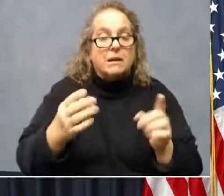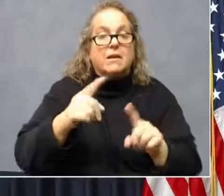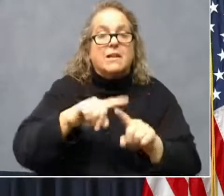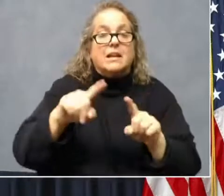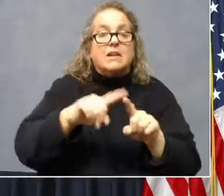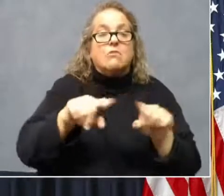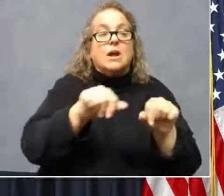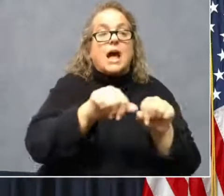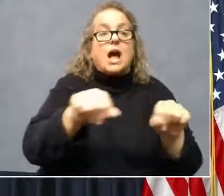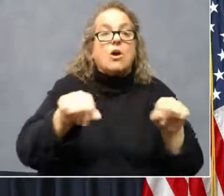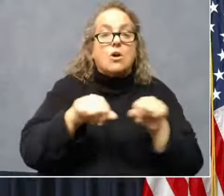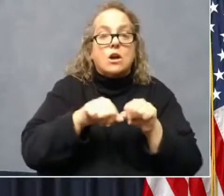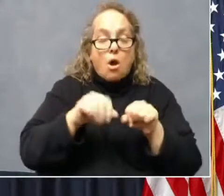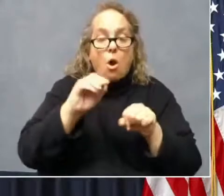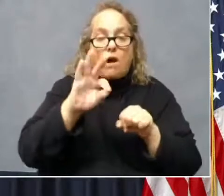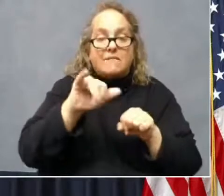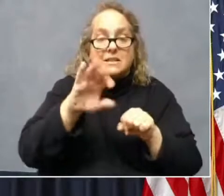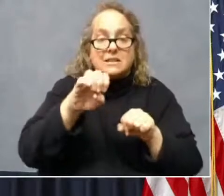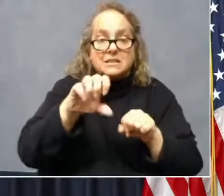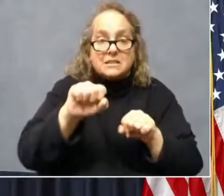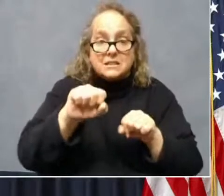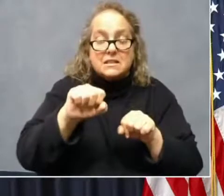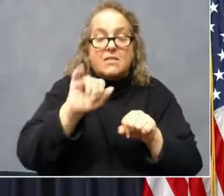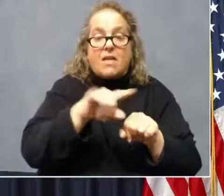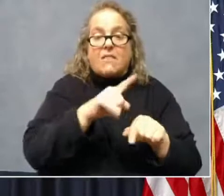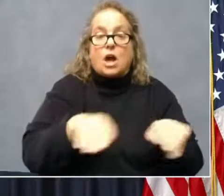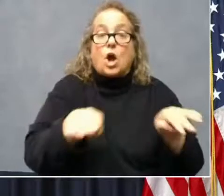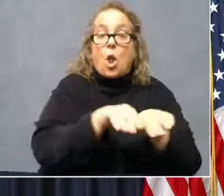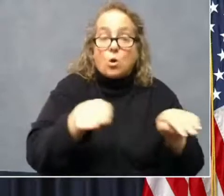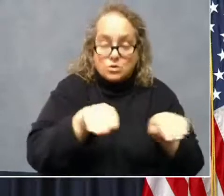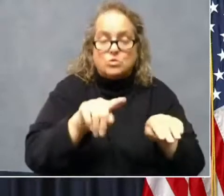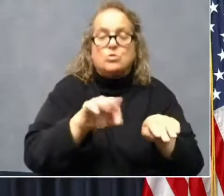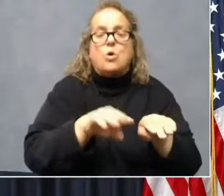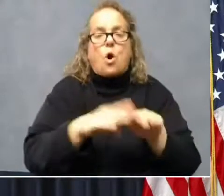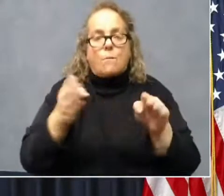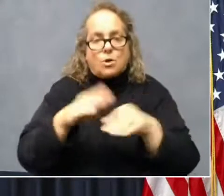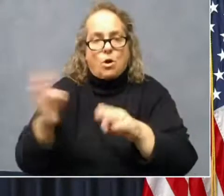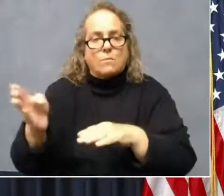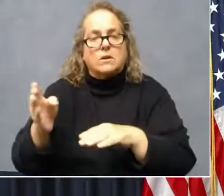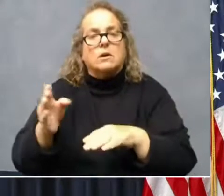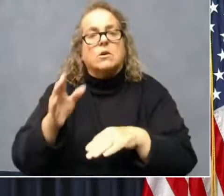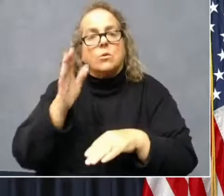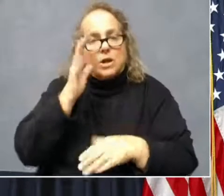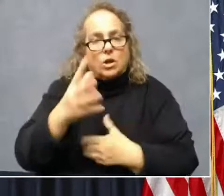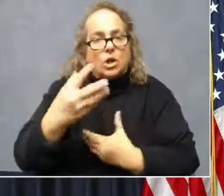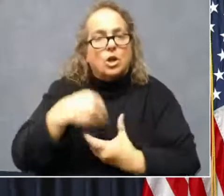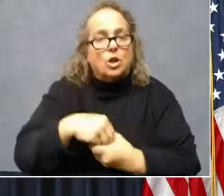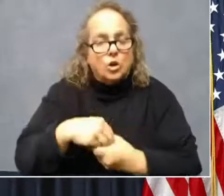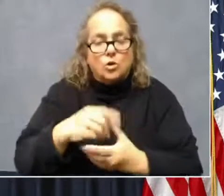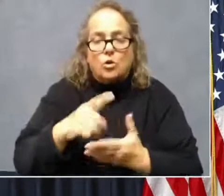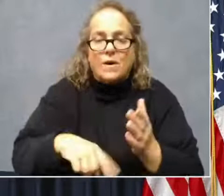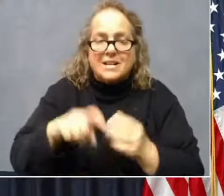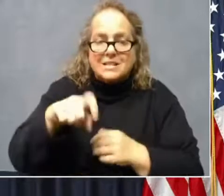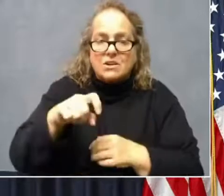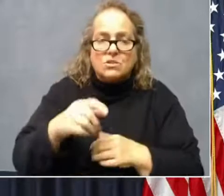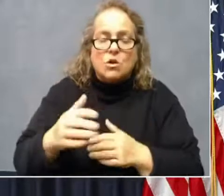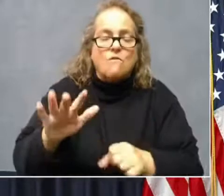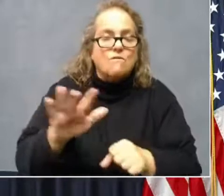include whatever is necessary for a full upgrade of the system. We put about $6